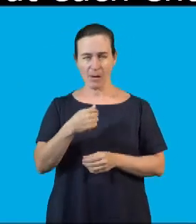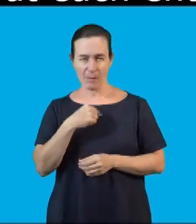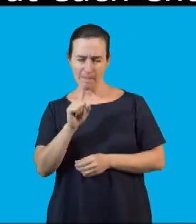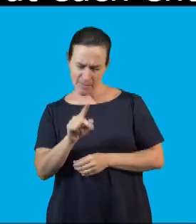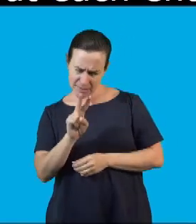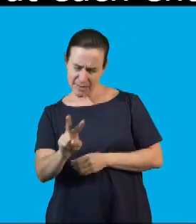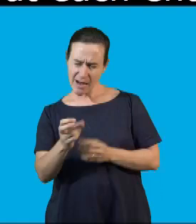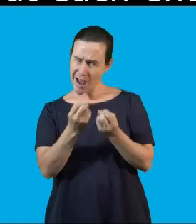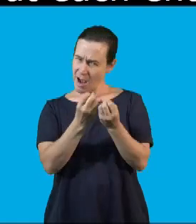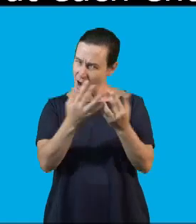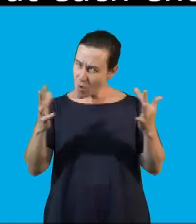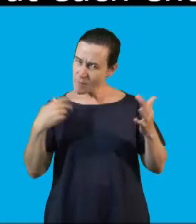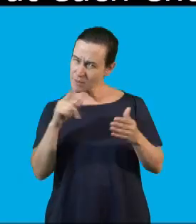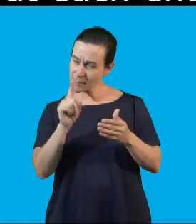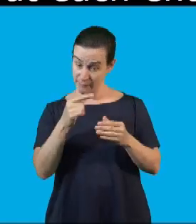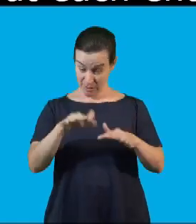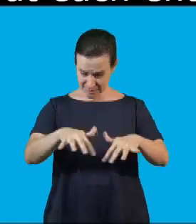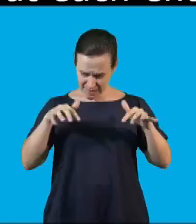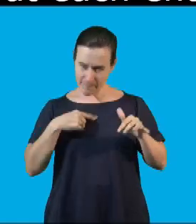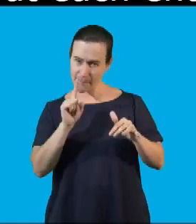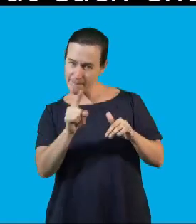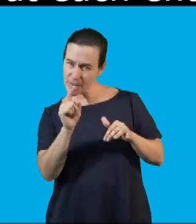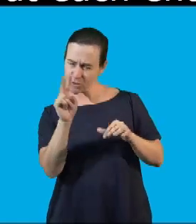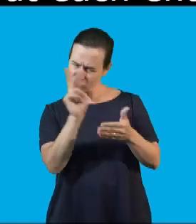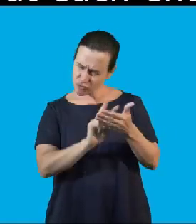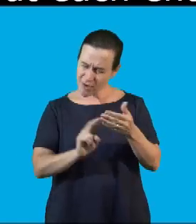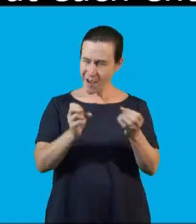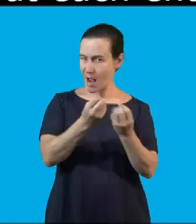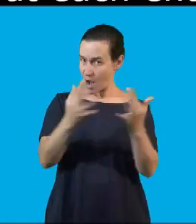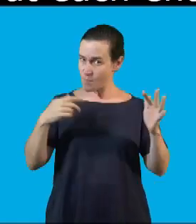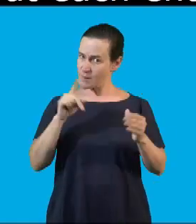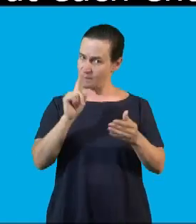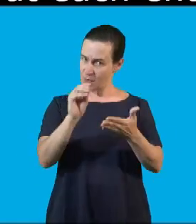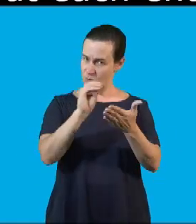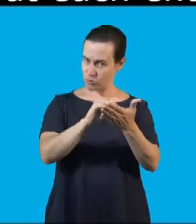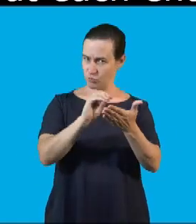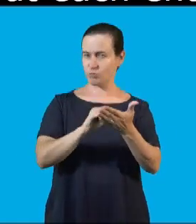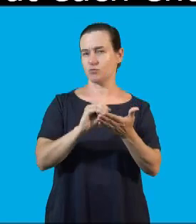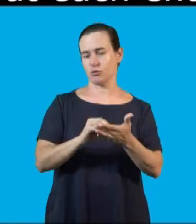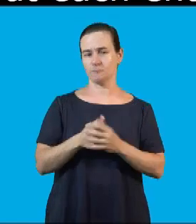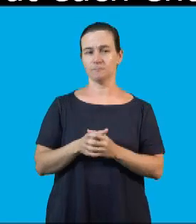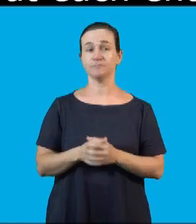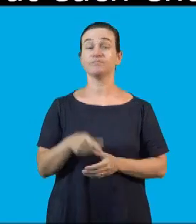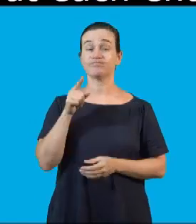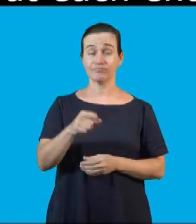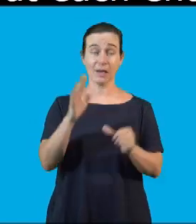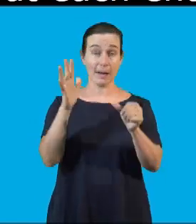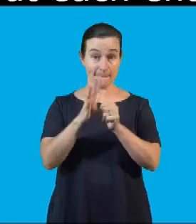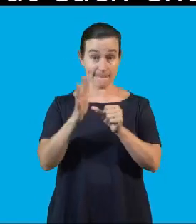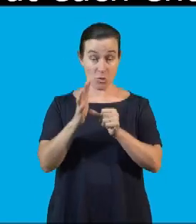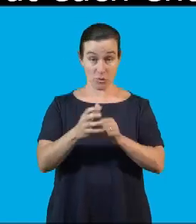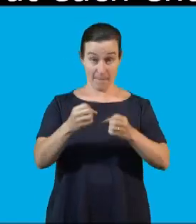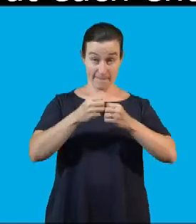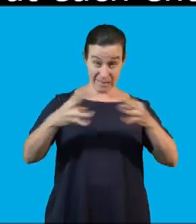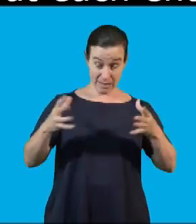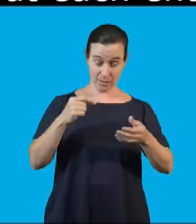entries that you need to provide in the examination or the specific question. Remember to write the day and date